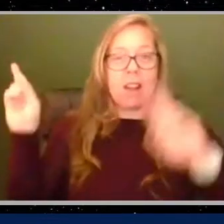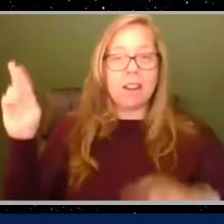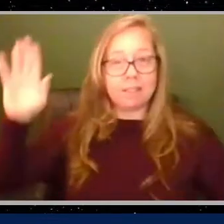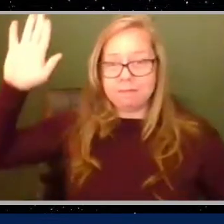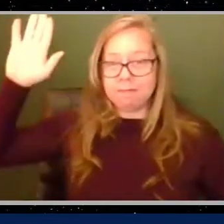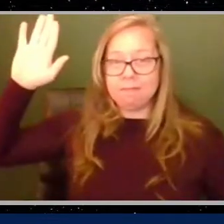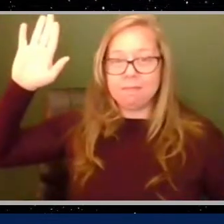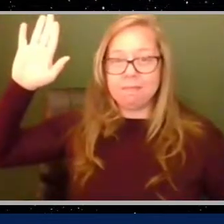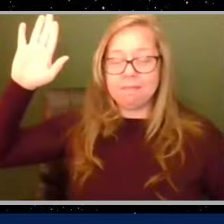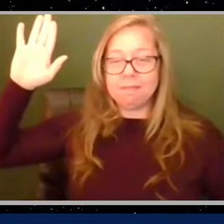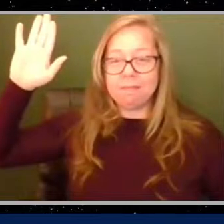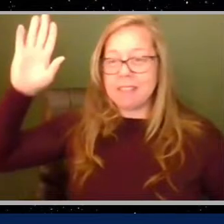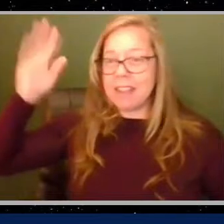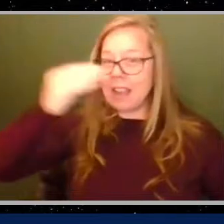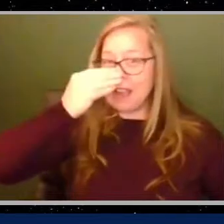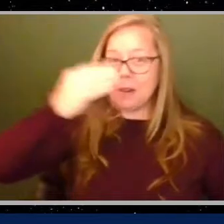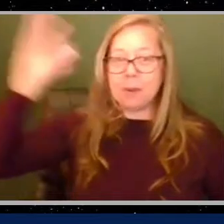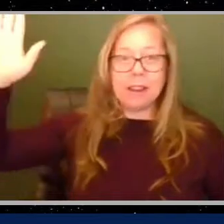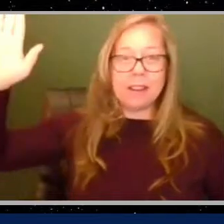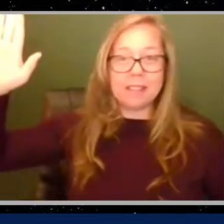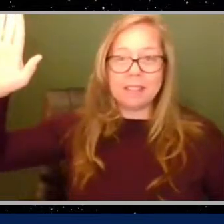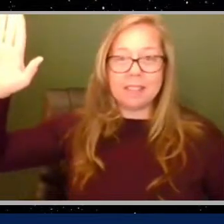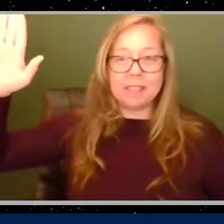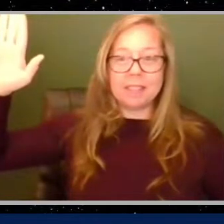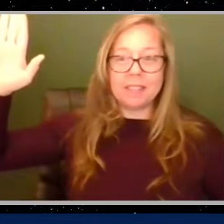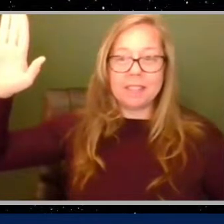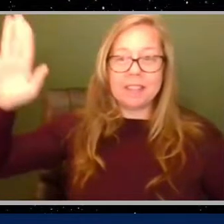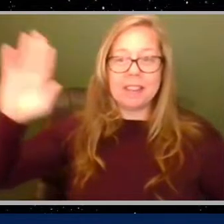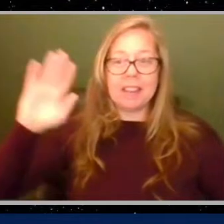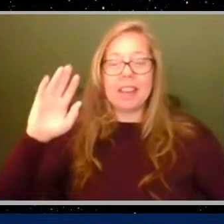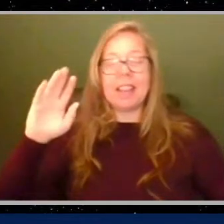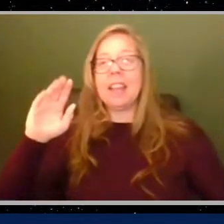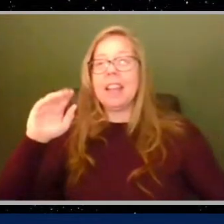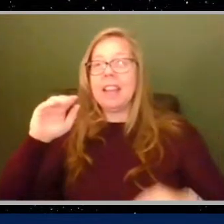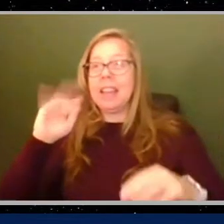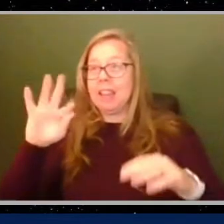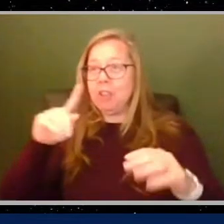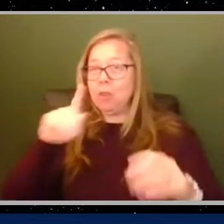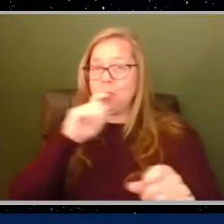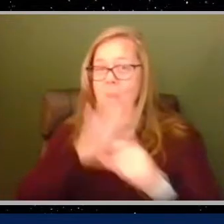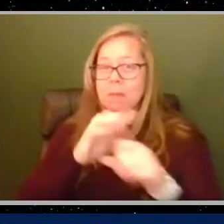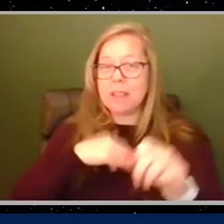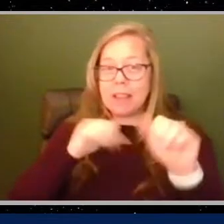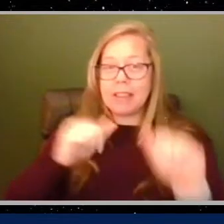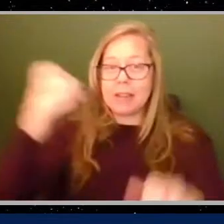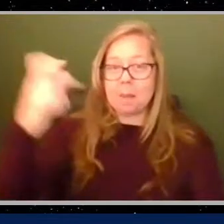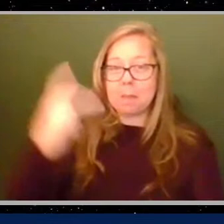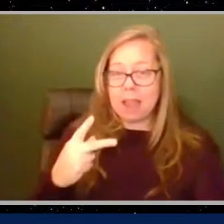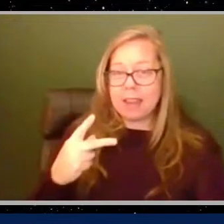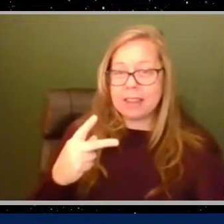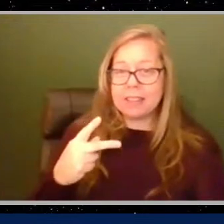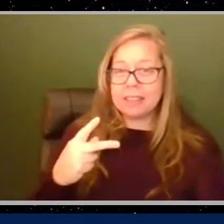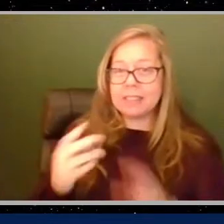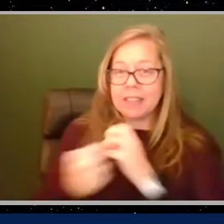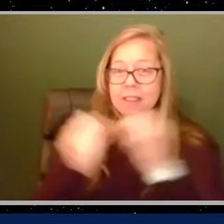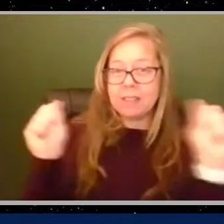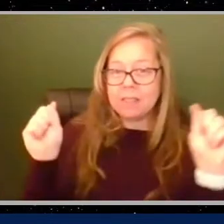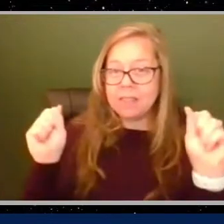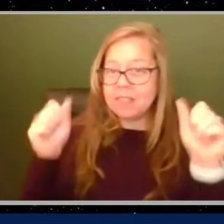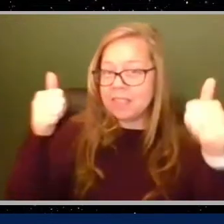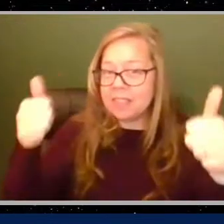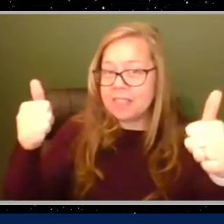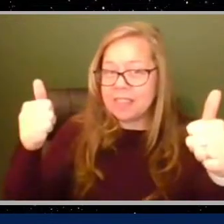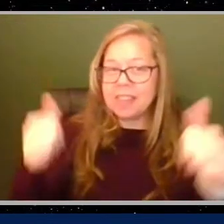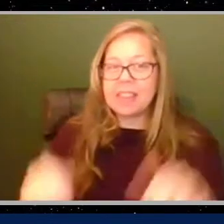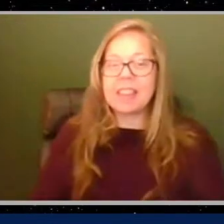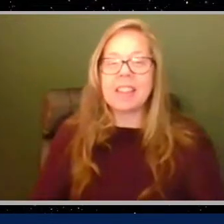care. not gonna be picky. As long as you can guarantee me coming back, there you go. Yeah. Something about not looking a gift